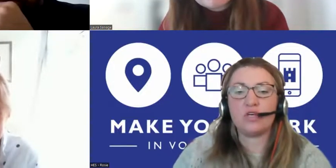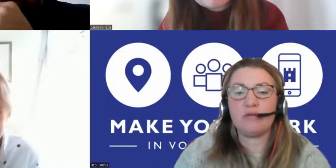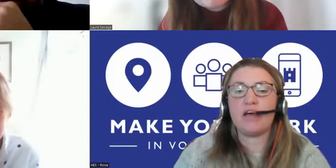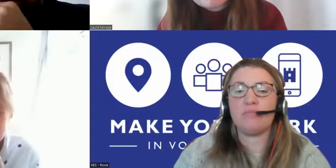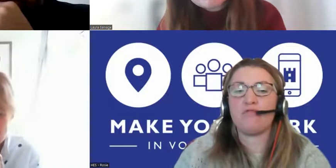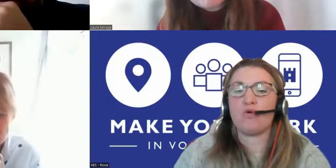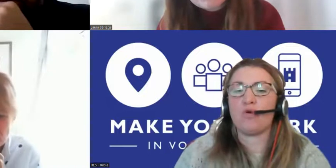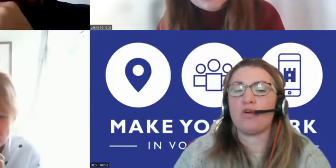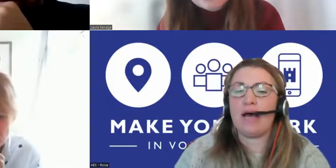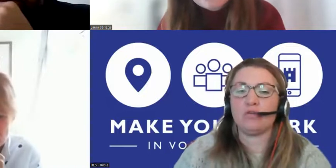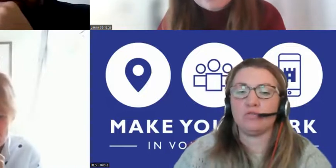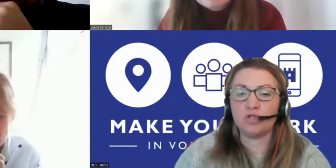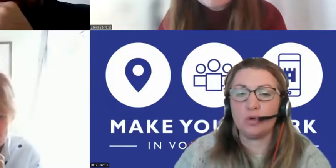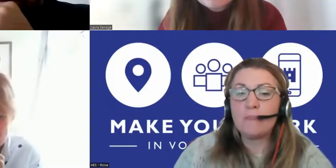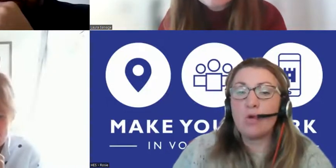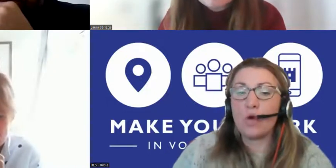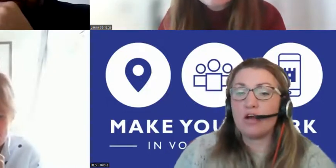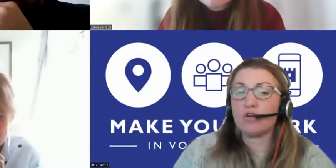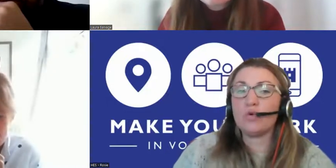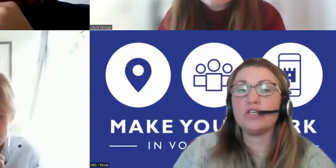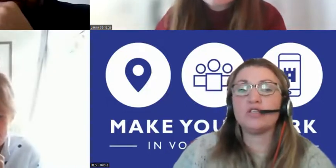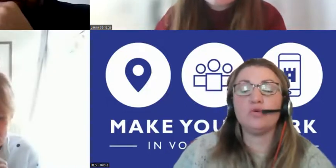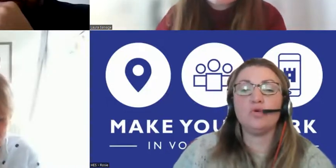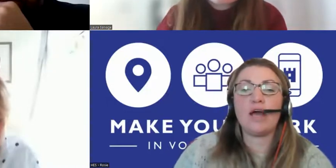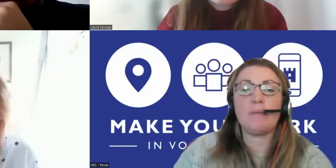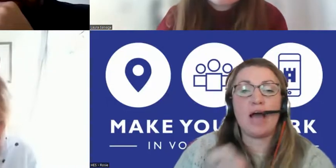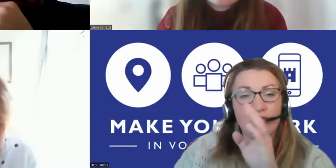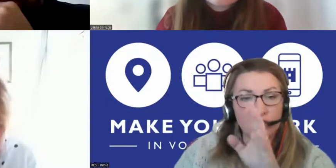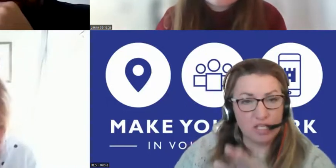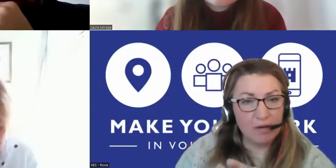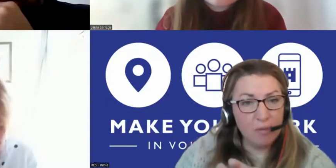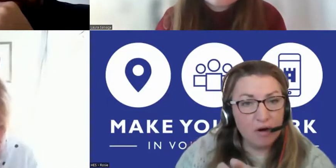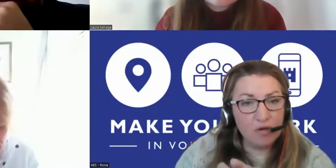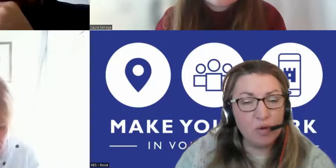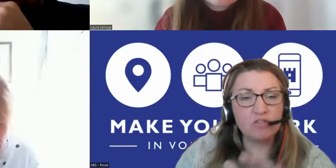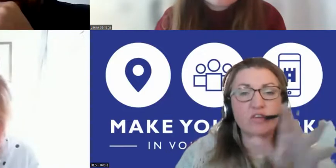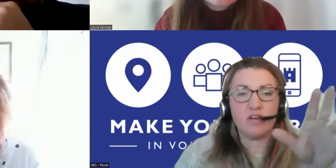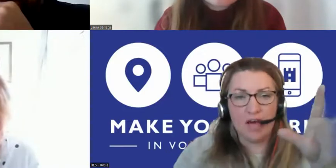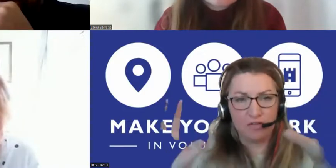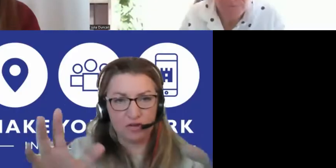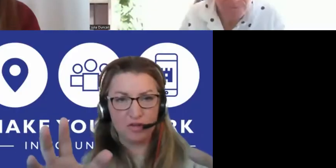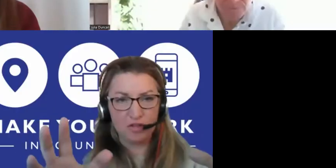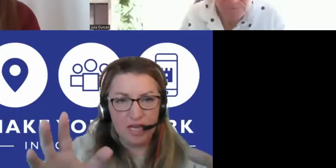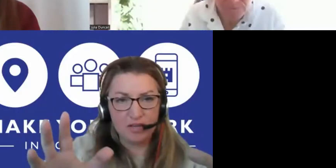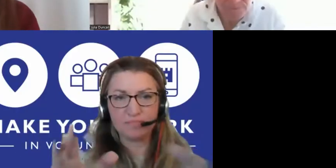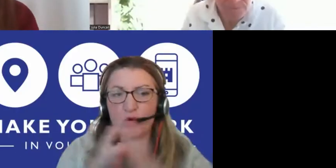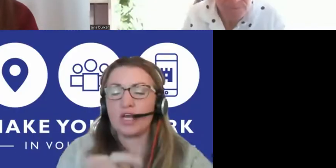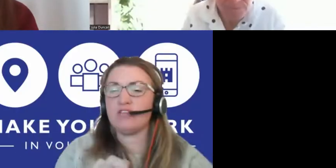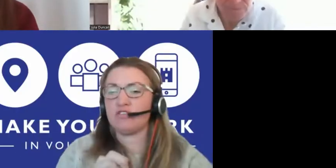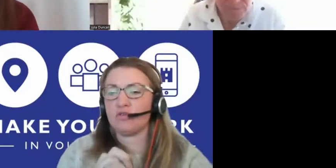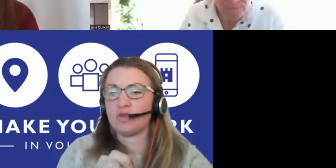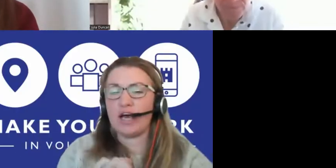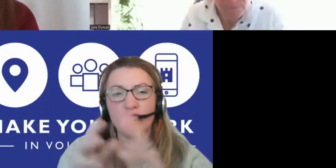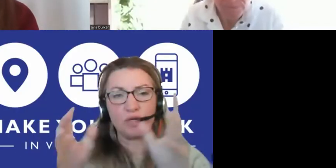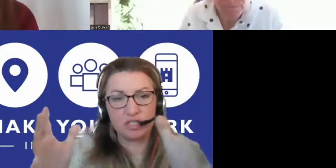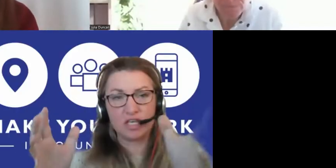do keep them for the panel. So we are going to have our second part of the quiz at the start of the break, okay,